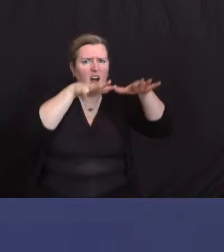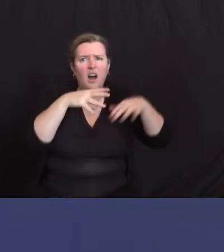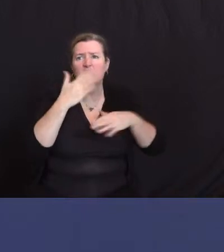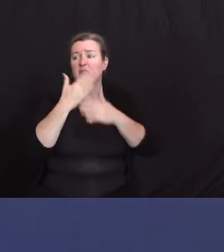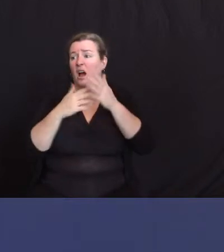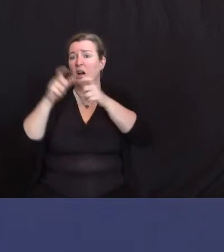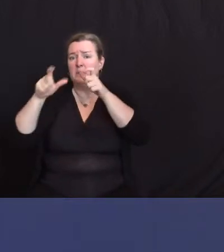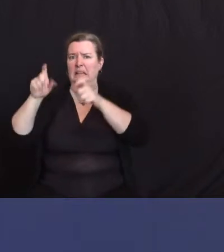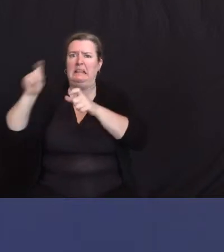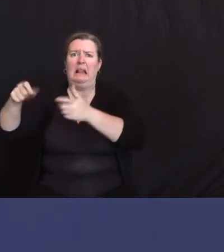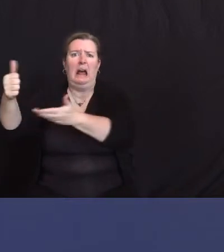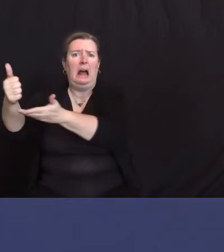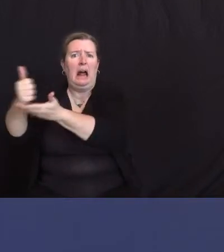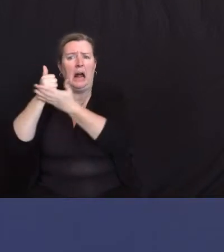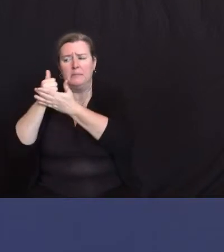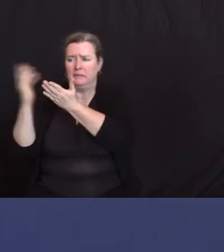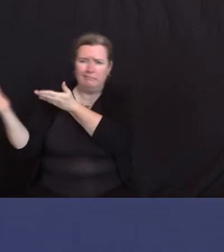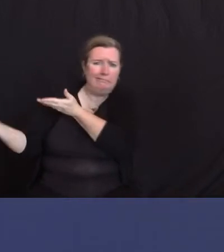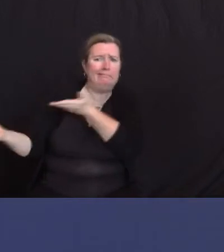their homes in Monroe Township,